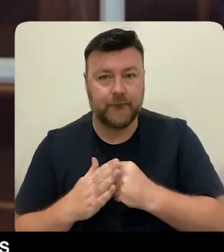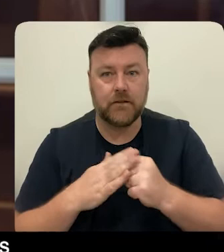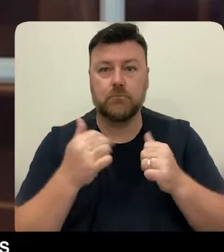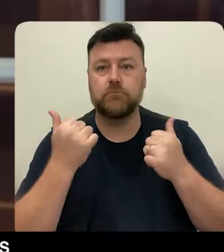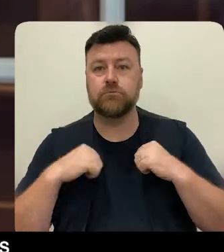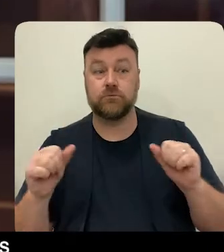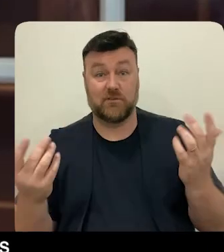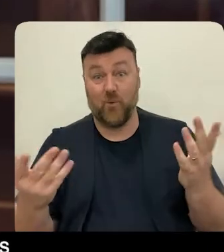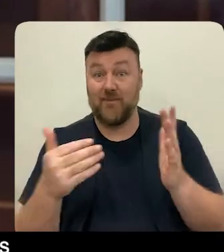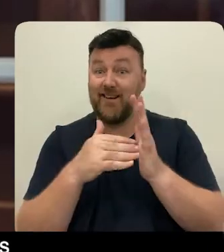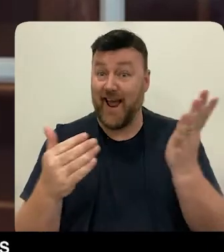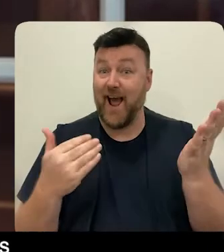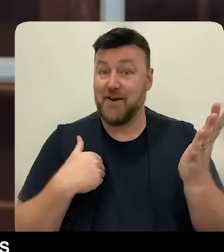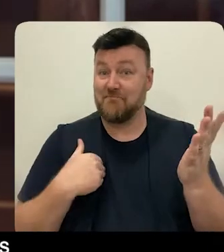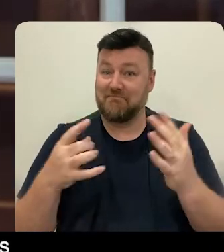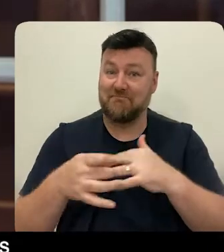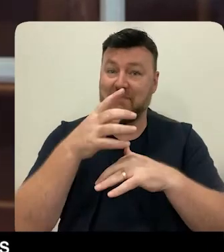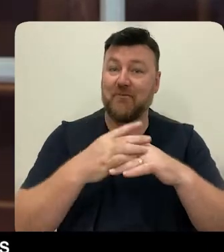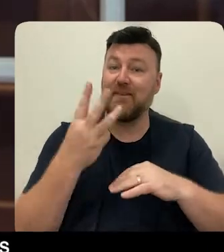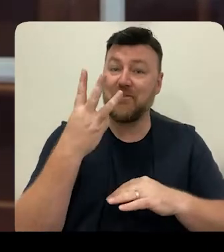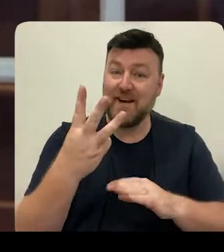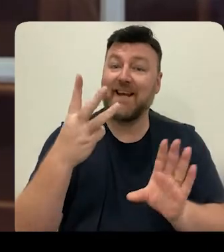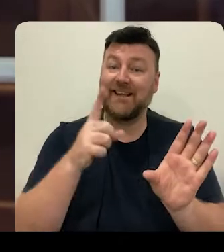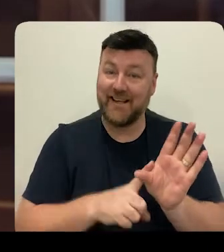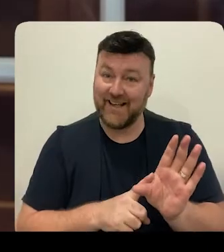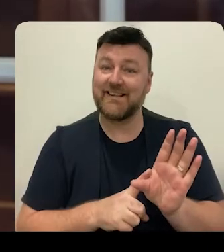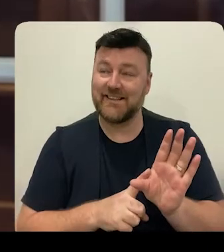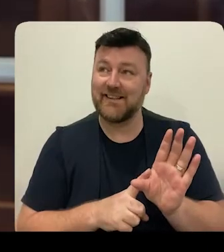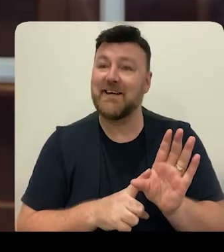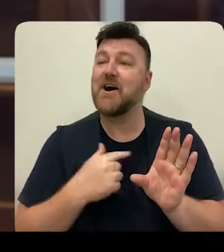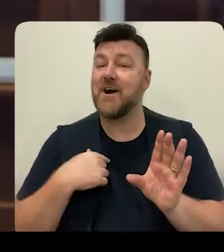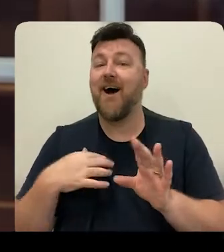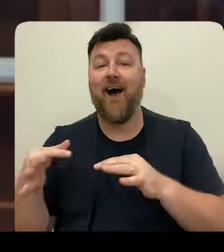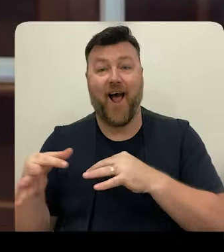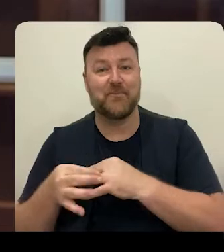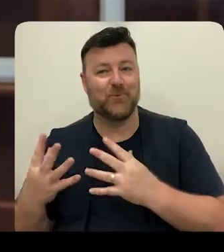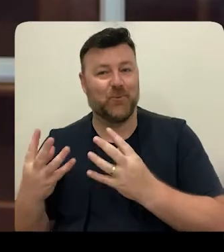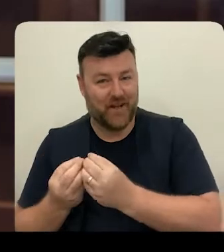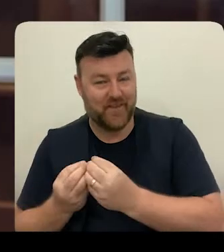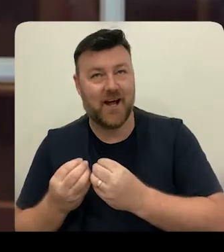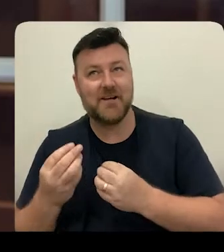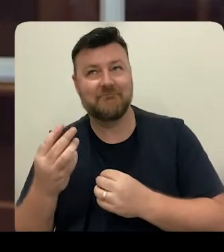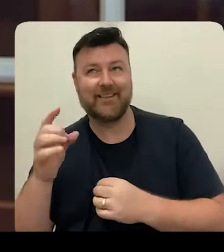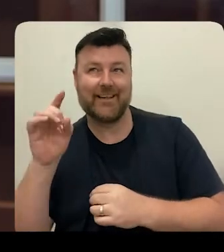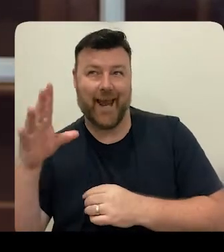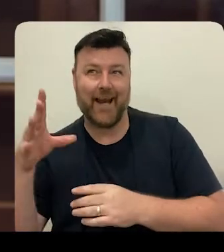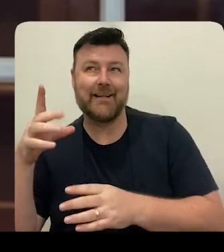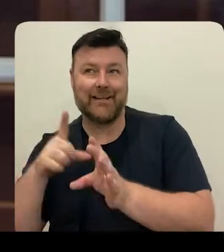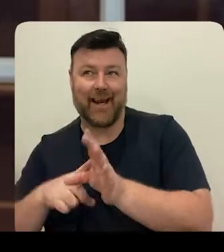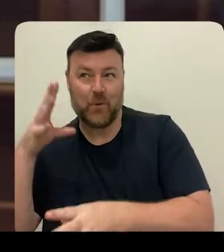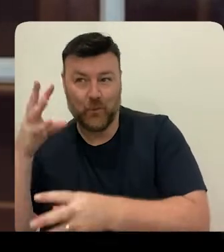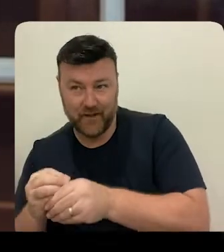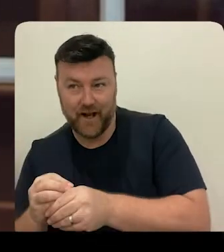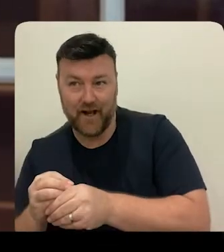And I have been married now for 3 years and with my beautiful husband for 9 years. And it is the